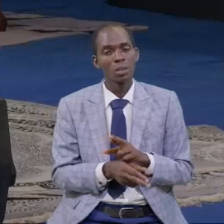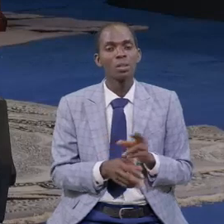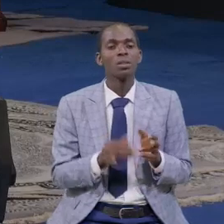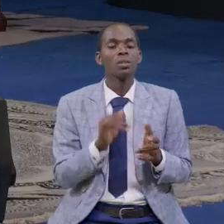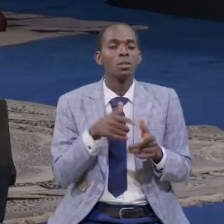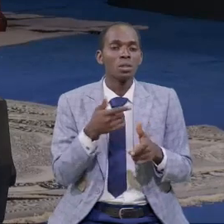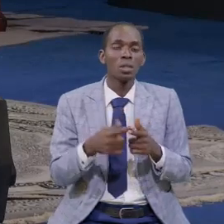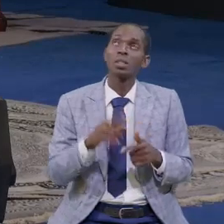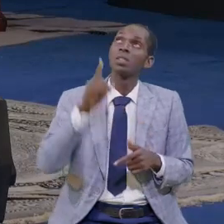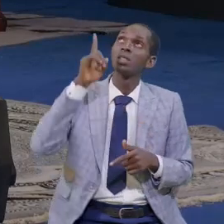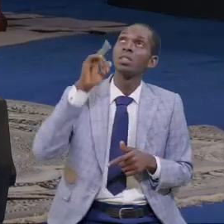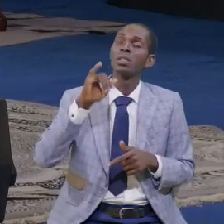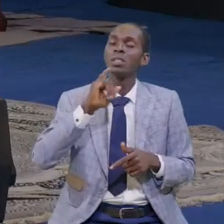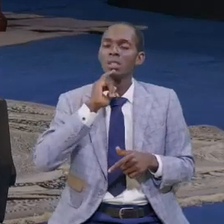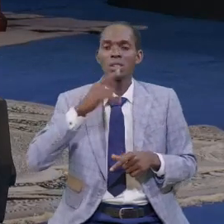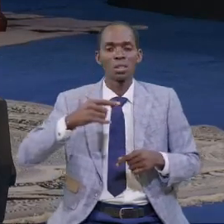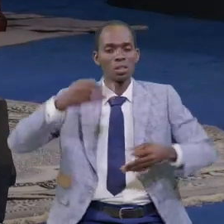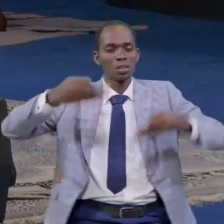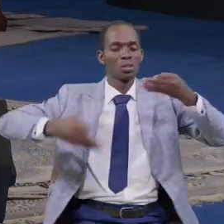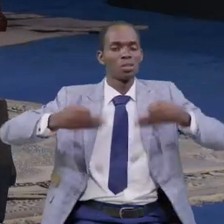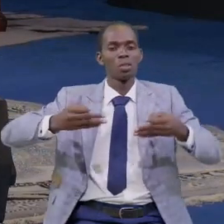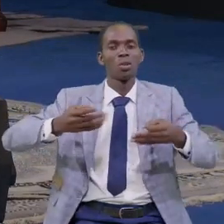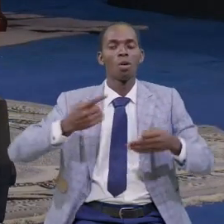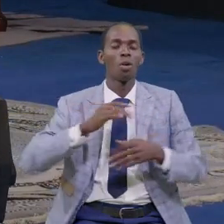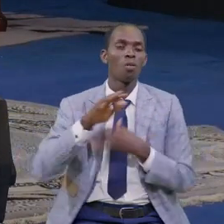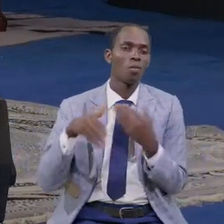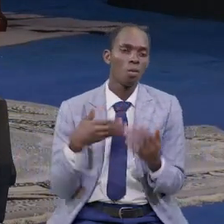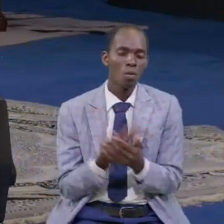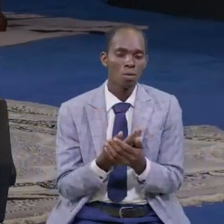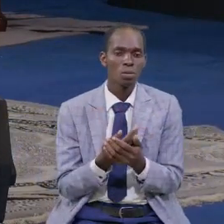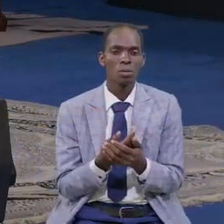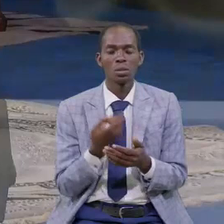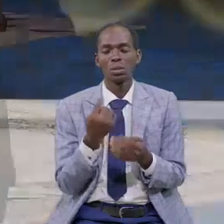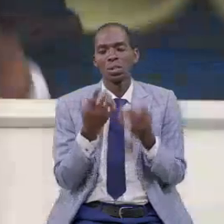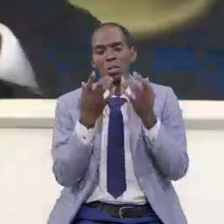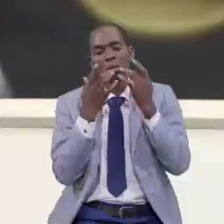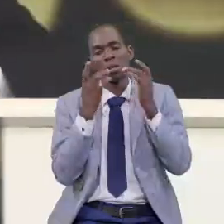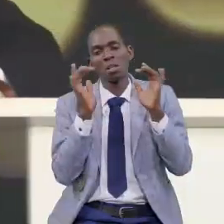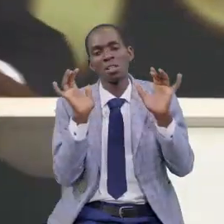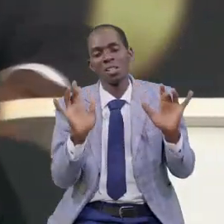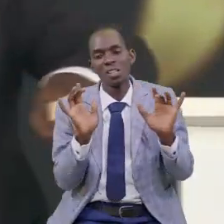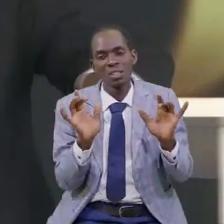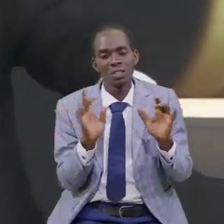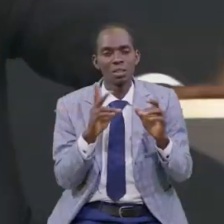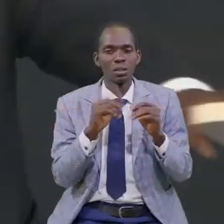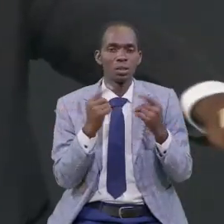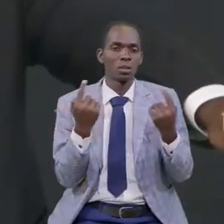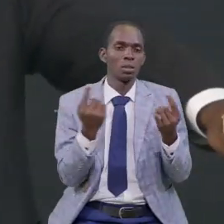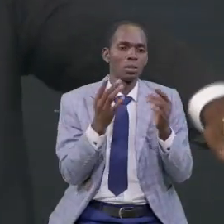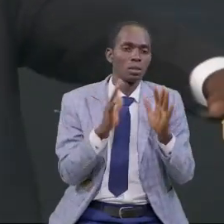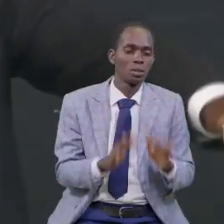all. The scoffers, the scorners, the sinners, the